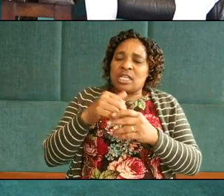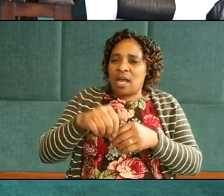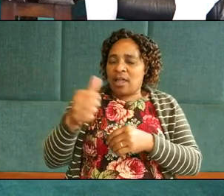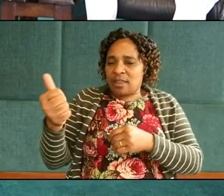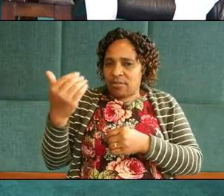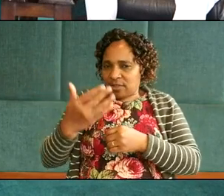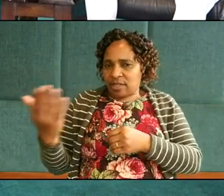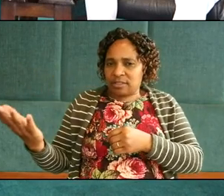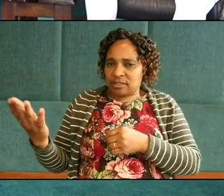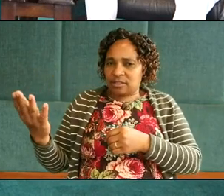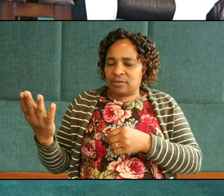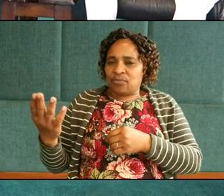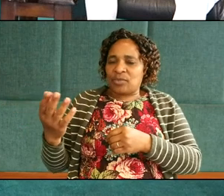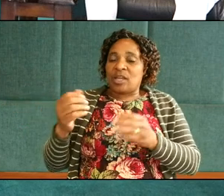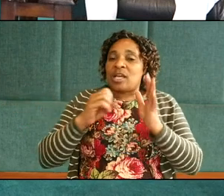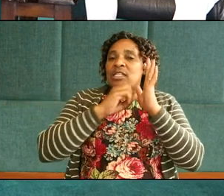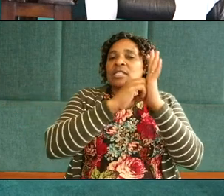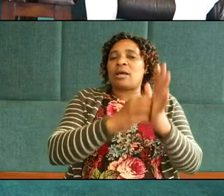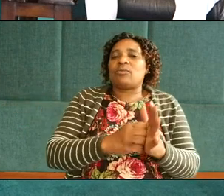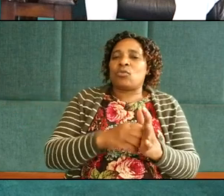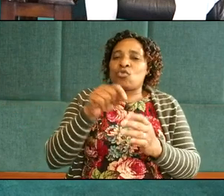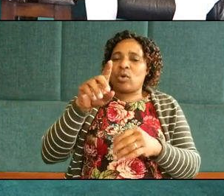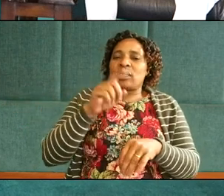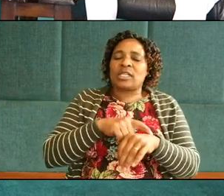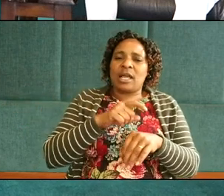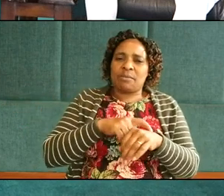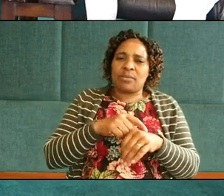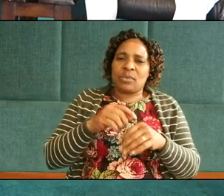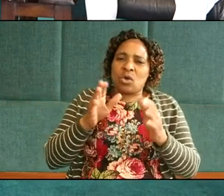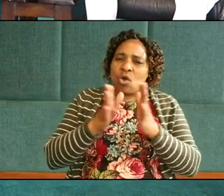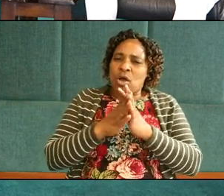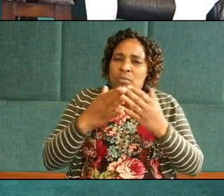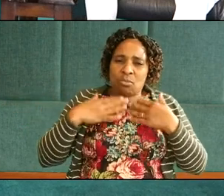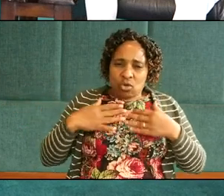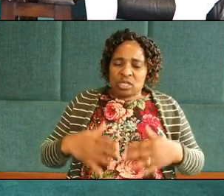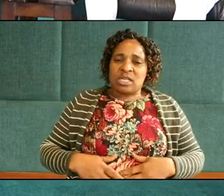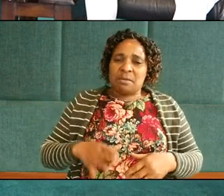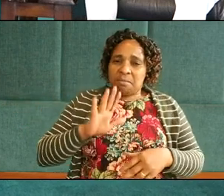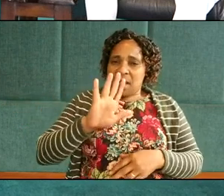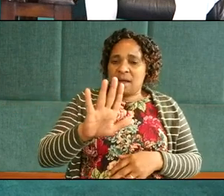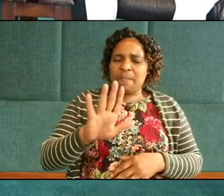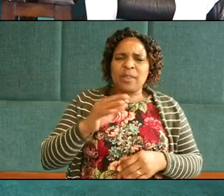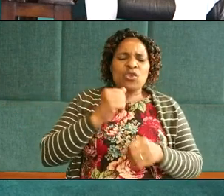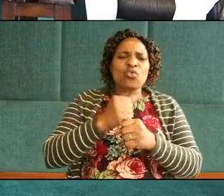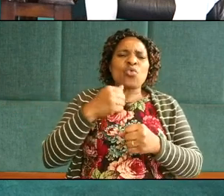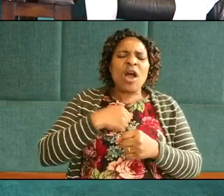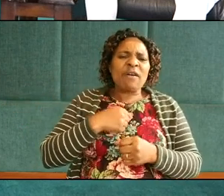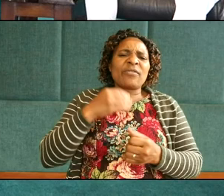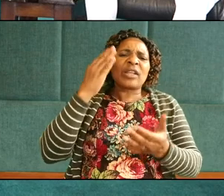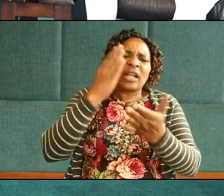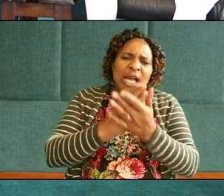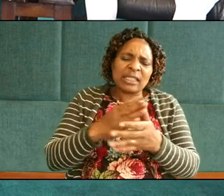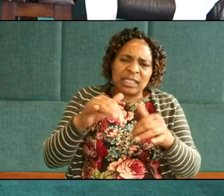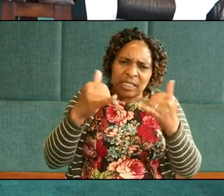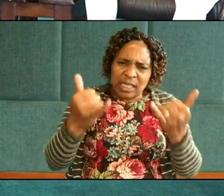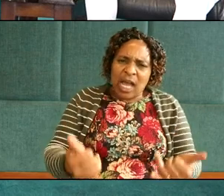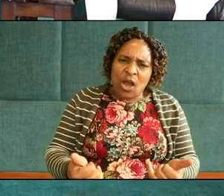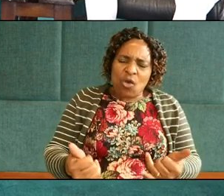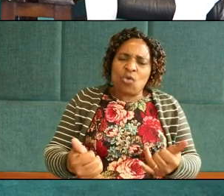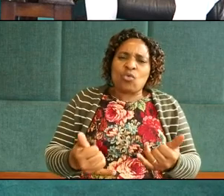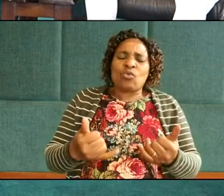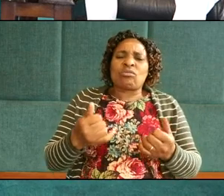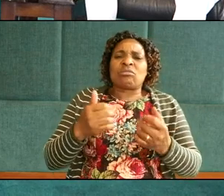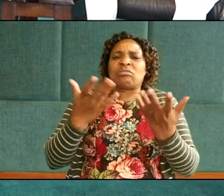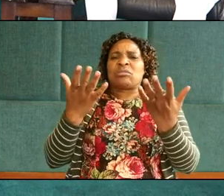resources. Mm-hmm. For example, your time or even your body. God gave you your body. Do you have the right now to use it